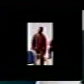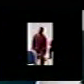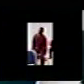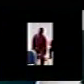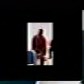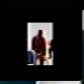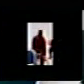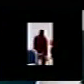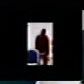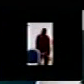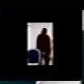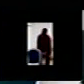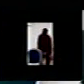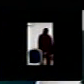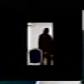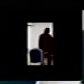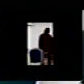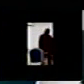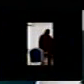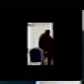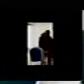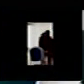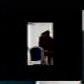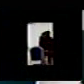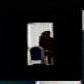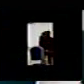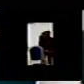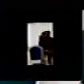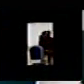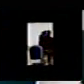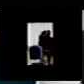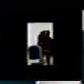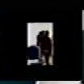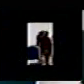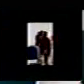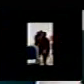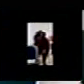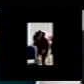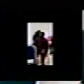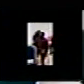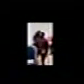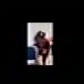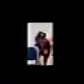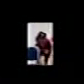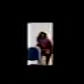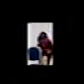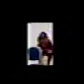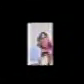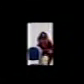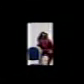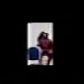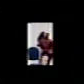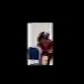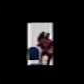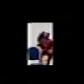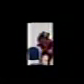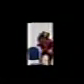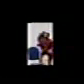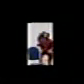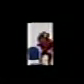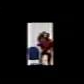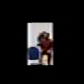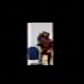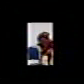That's why the mountain has been there. I come with a bulldozer tonight. I come with great caterpillar